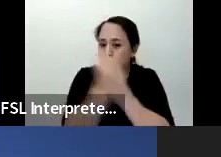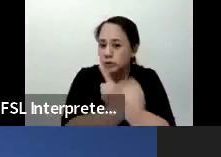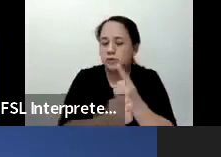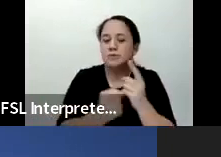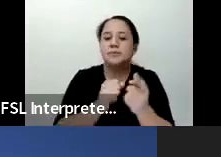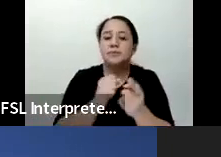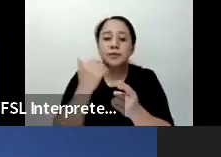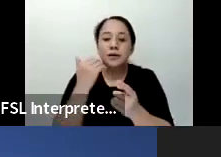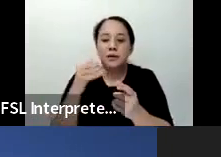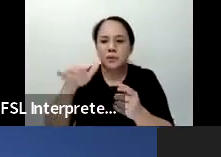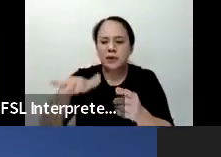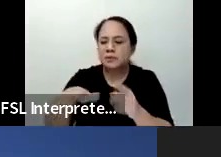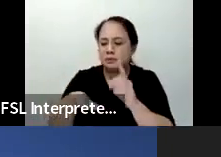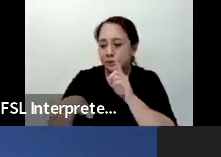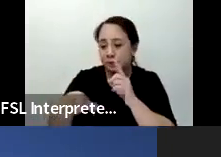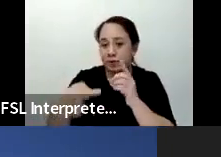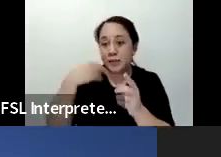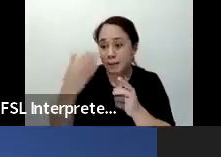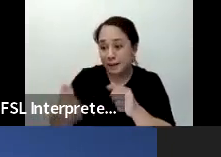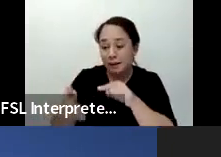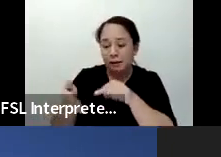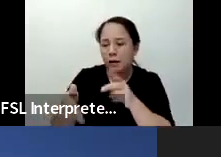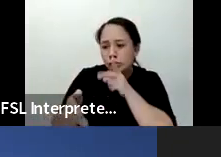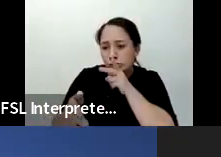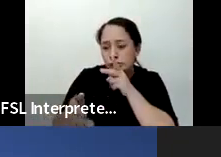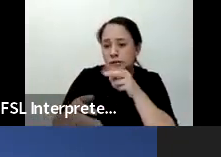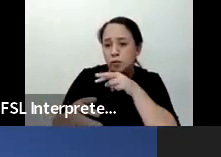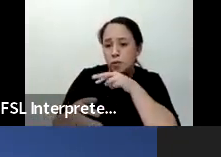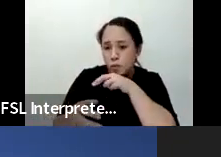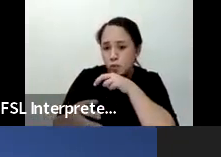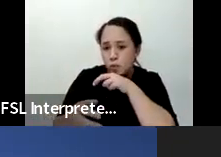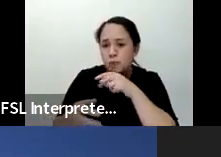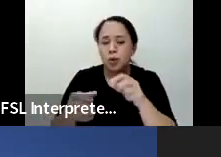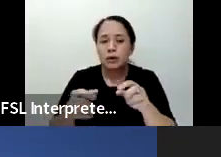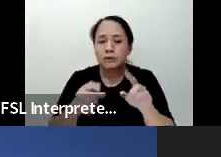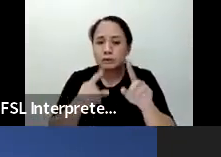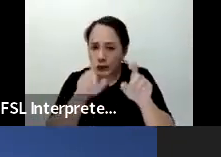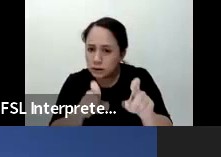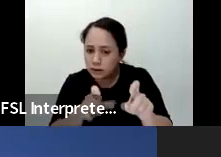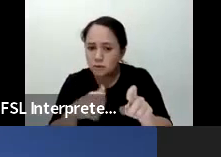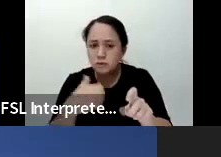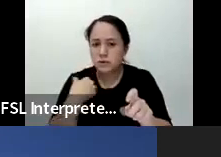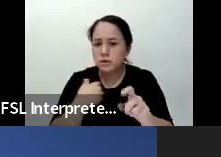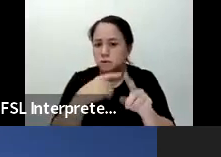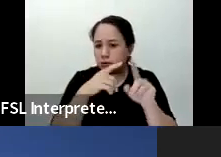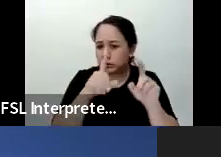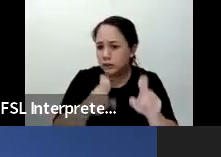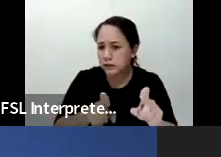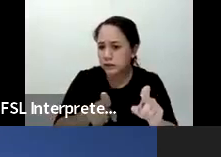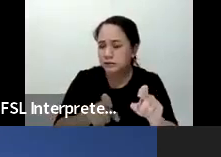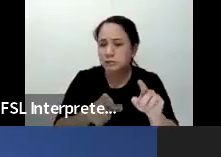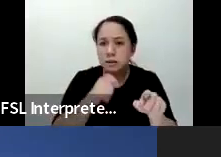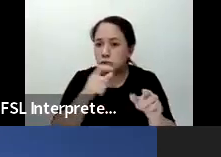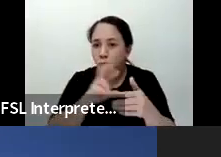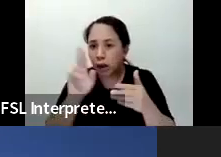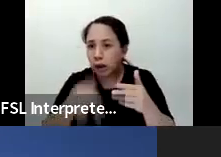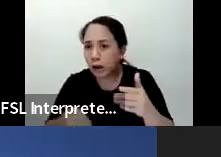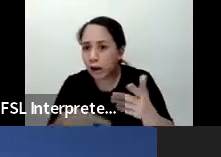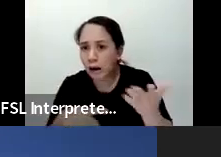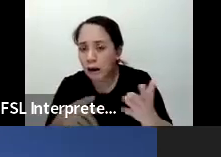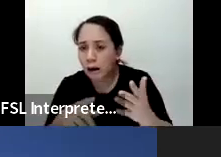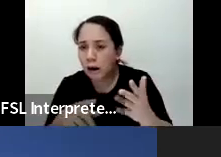deaths of suspected COVID-19 patients who are either not tested or tested but with inconclusive results. We